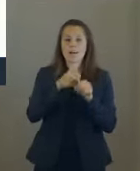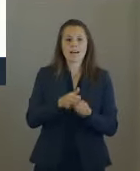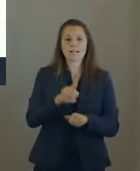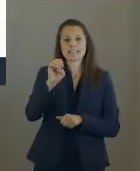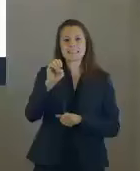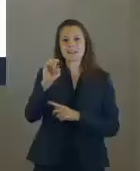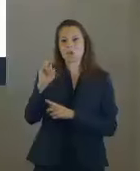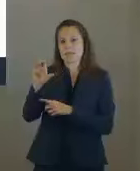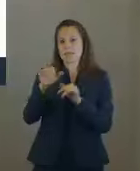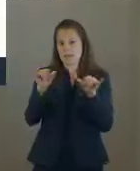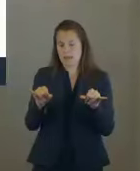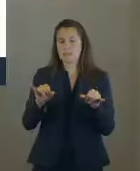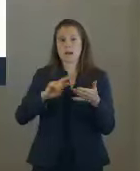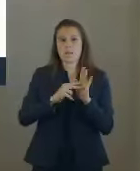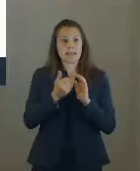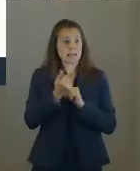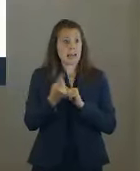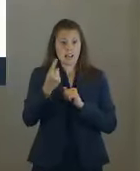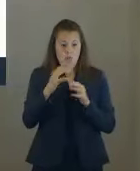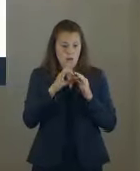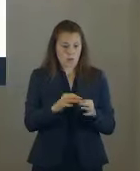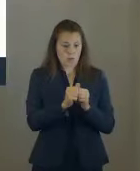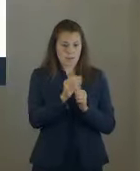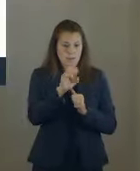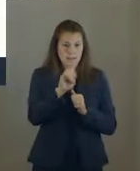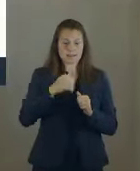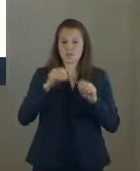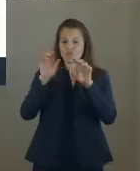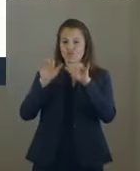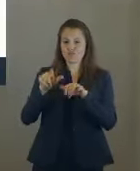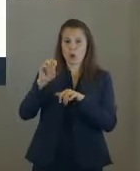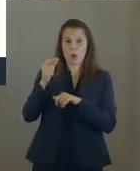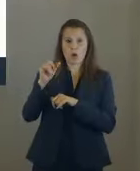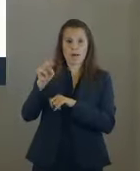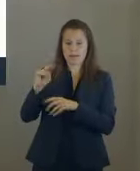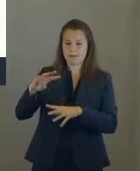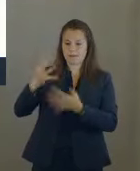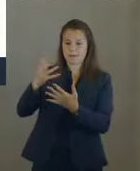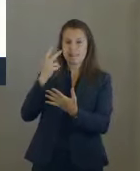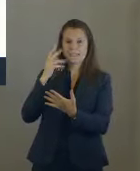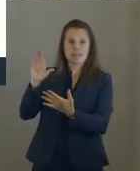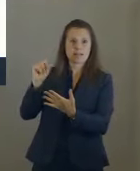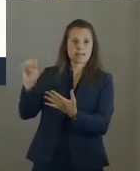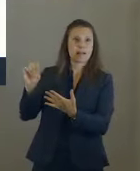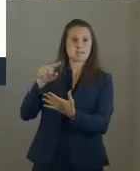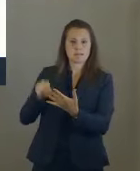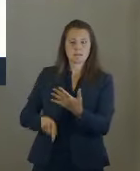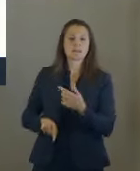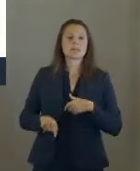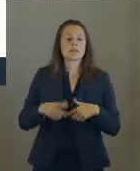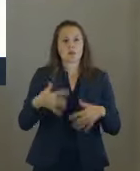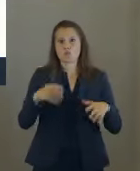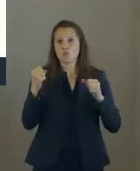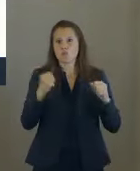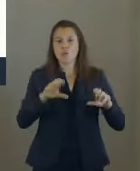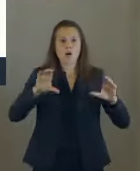which any person who is connected to a case can log in and access their case information. The portal provides a robust system for customers